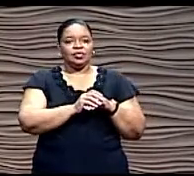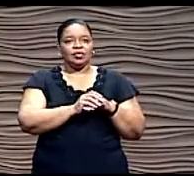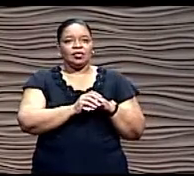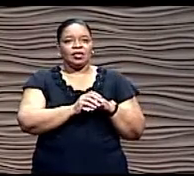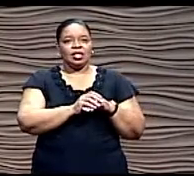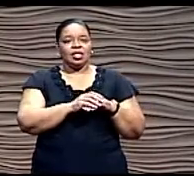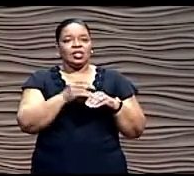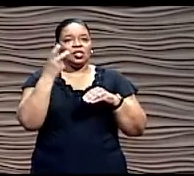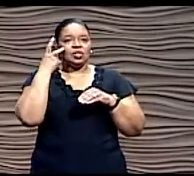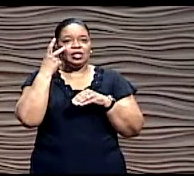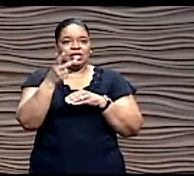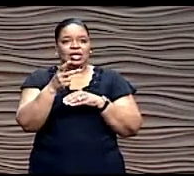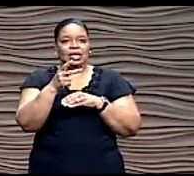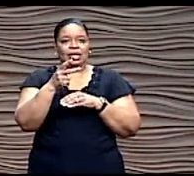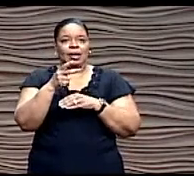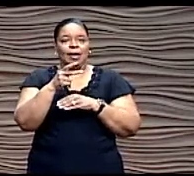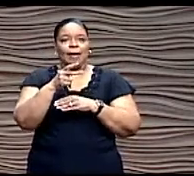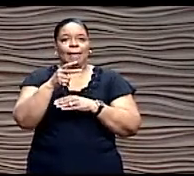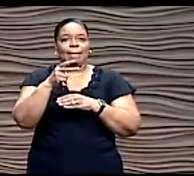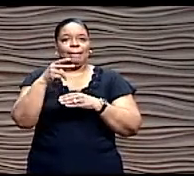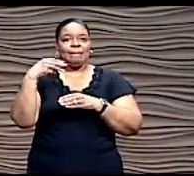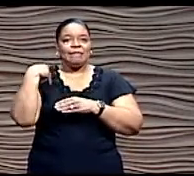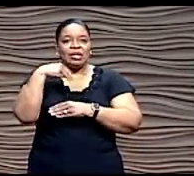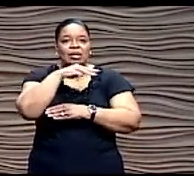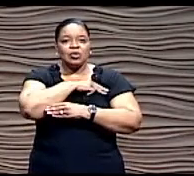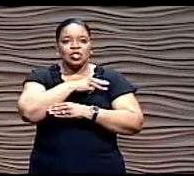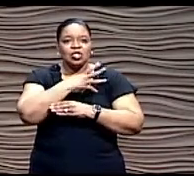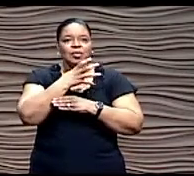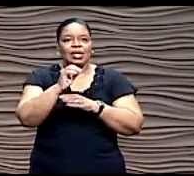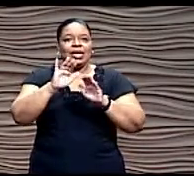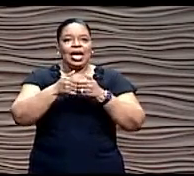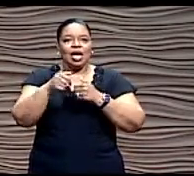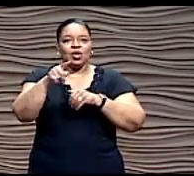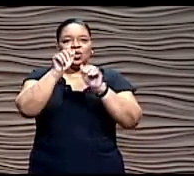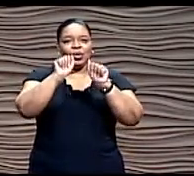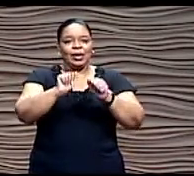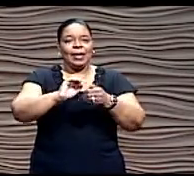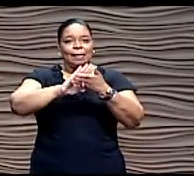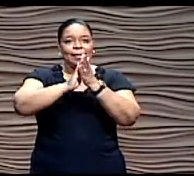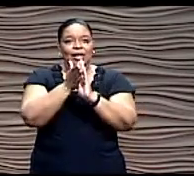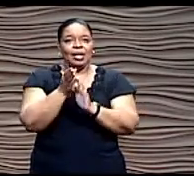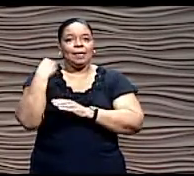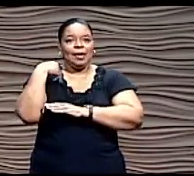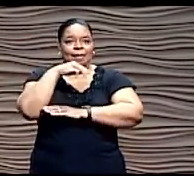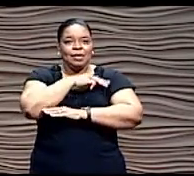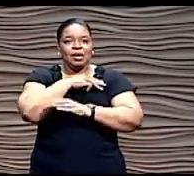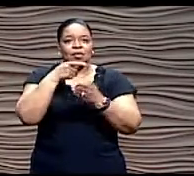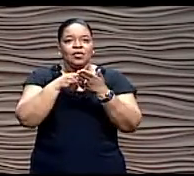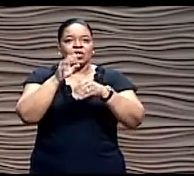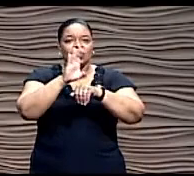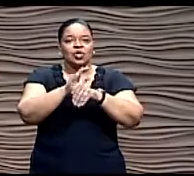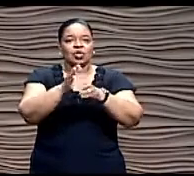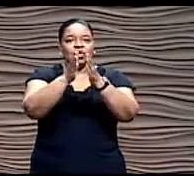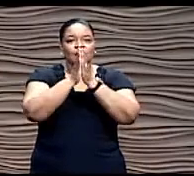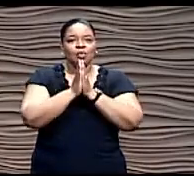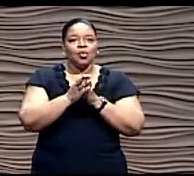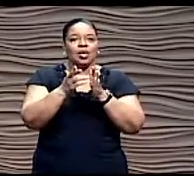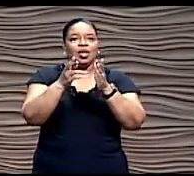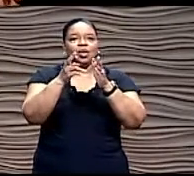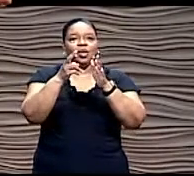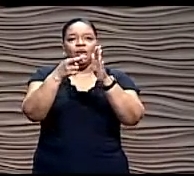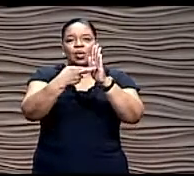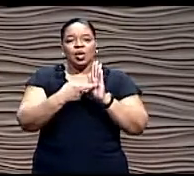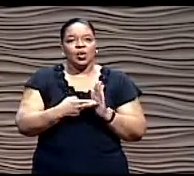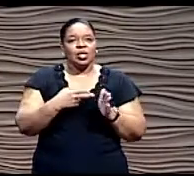membership, and it has how you can become a member, or prayer requests, whatever